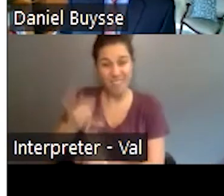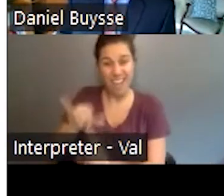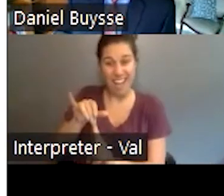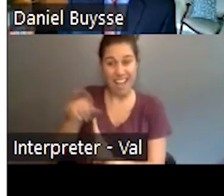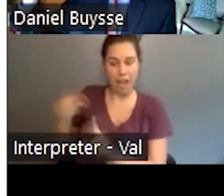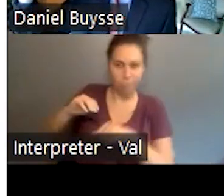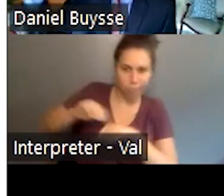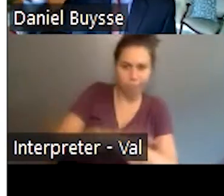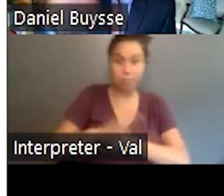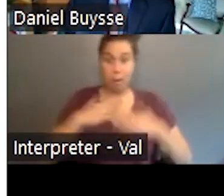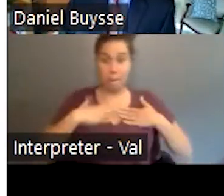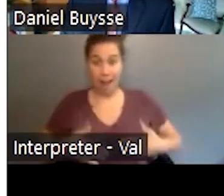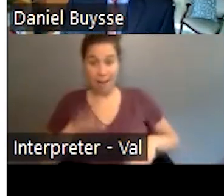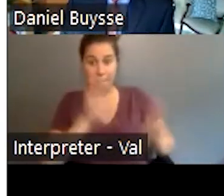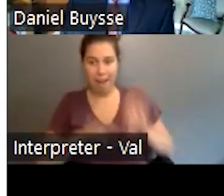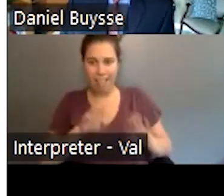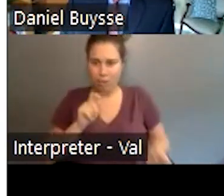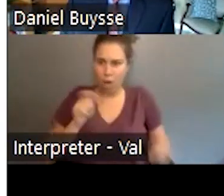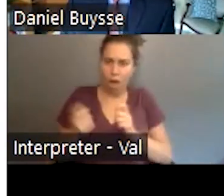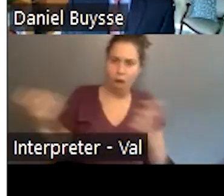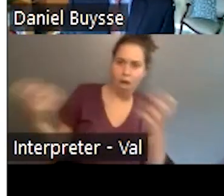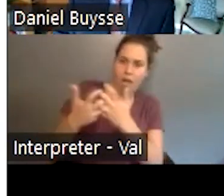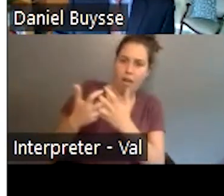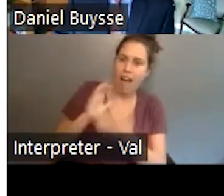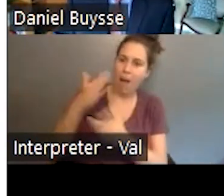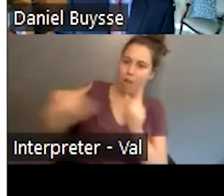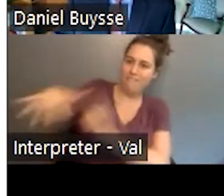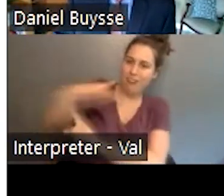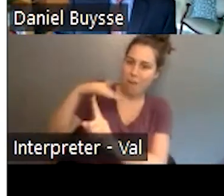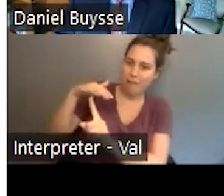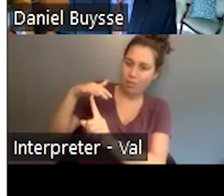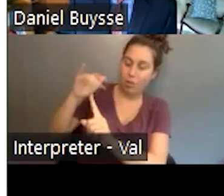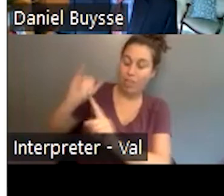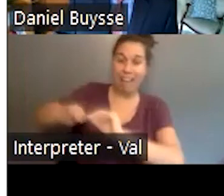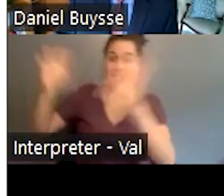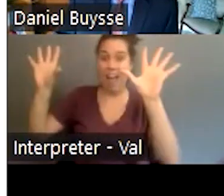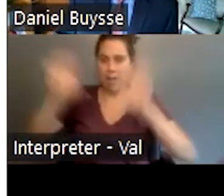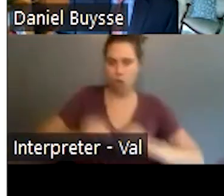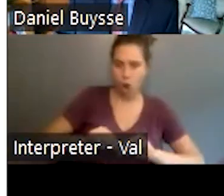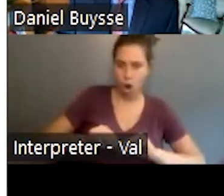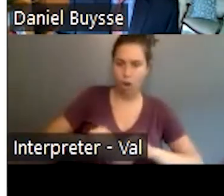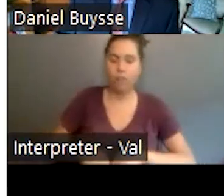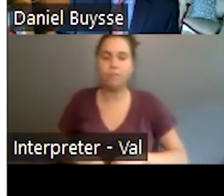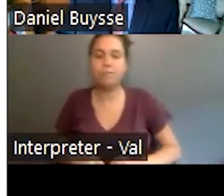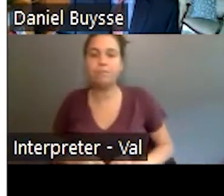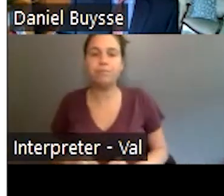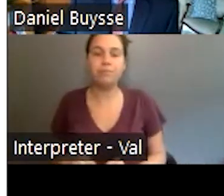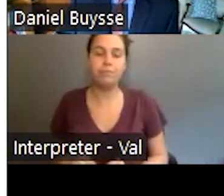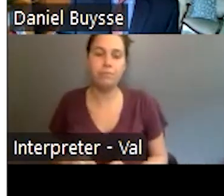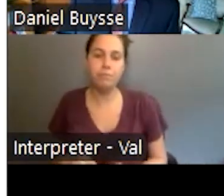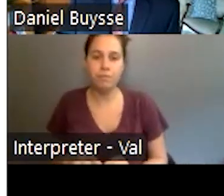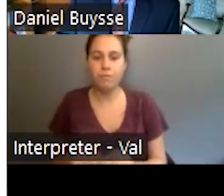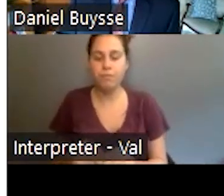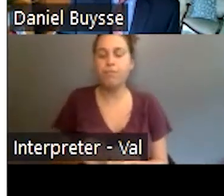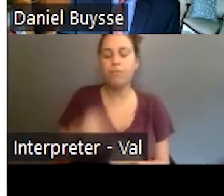adaptation to that environmental reality of light and dark cycles. Because these